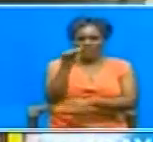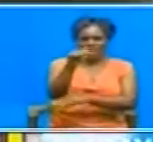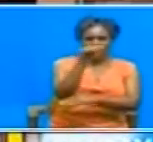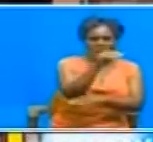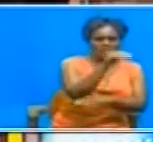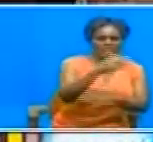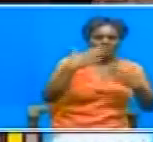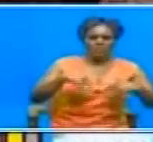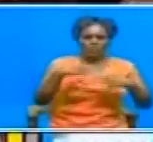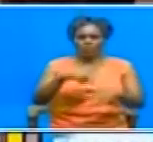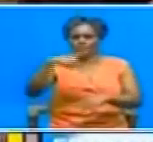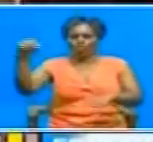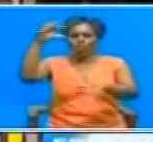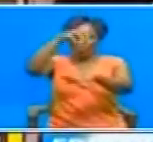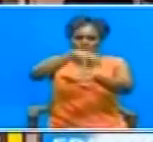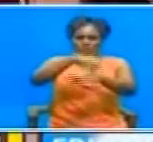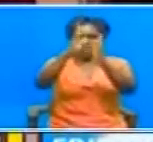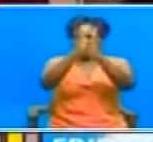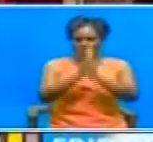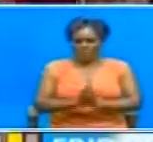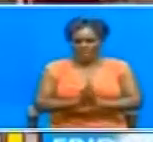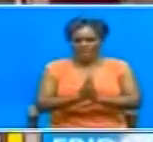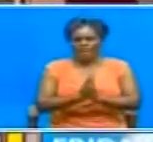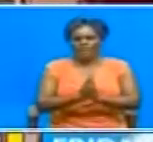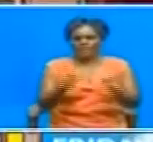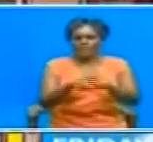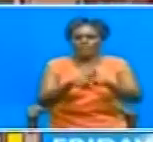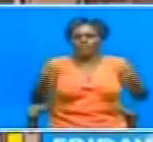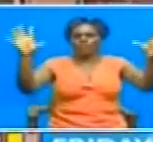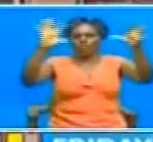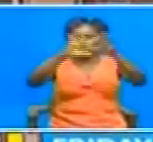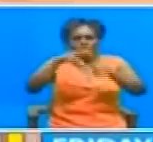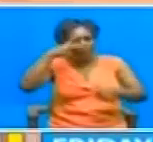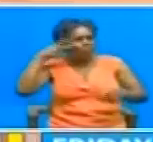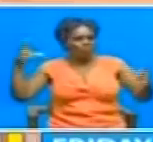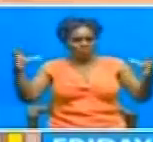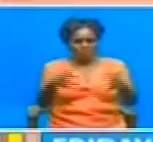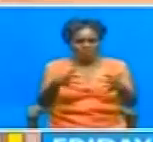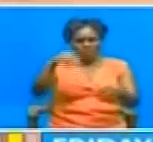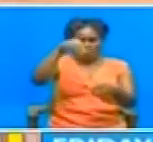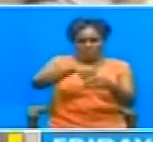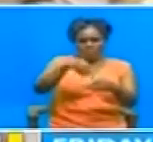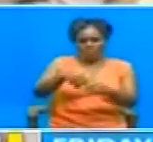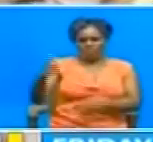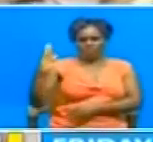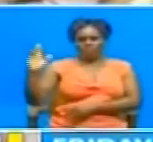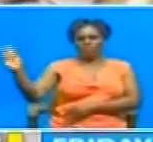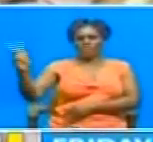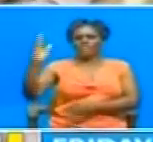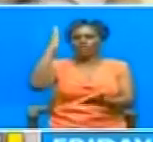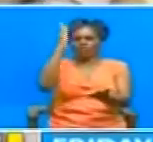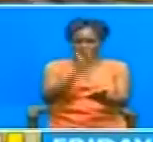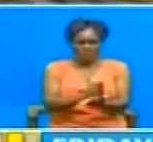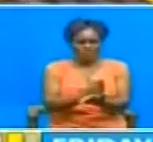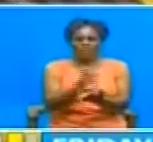to congregate in mosques for evening prayers, besides urging locals to join the terror group. Interior Cabinet Secretary Joseph Nkaissery has confirmed the